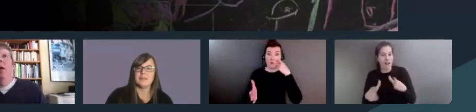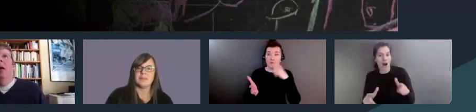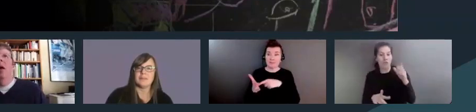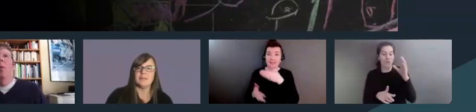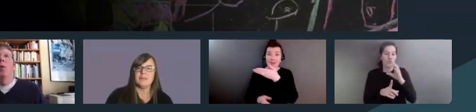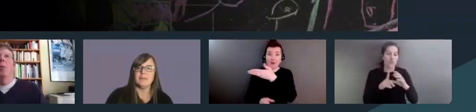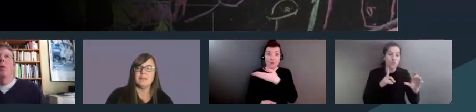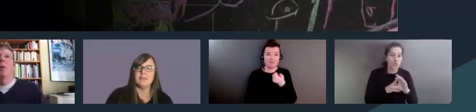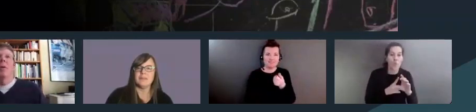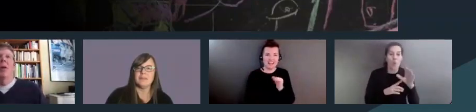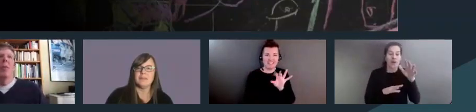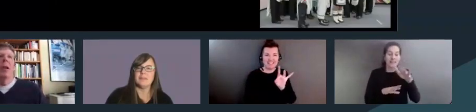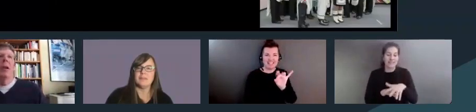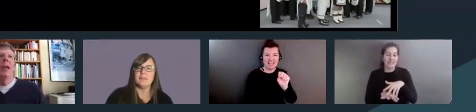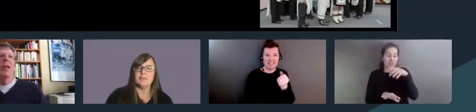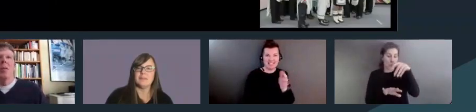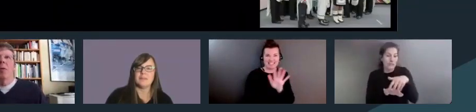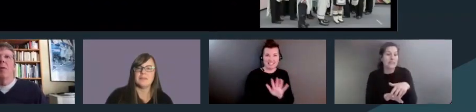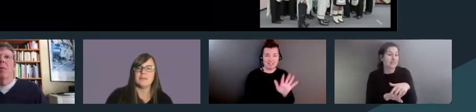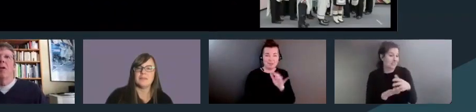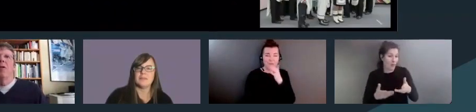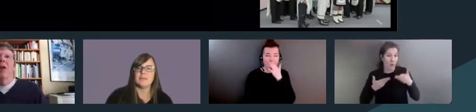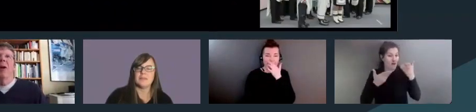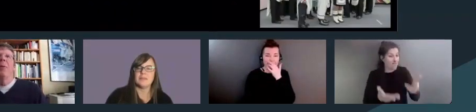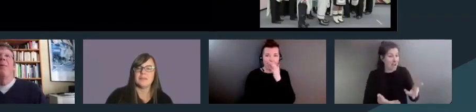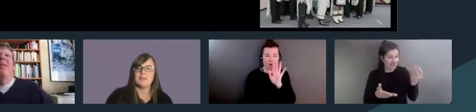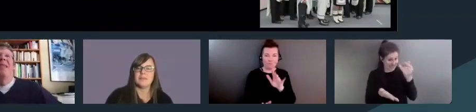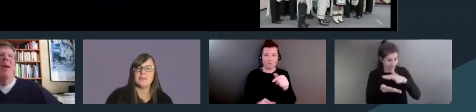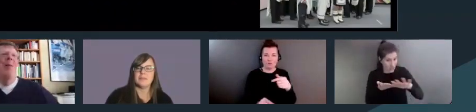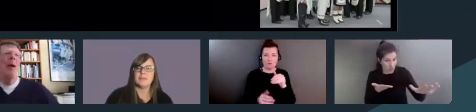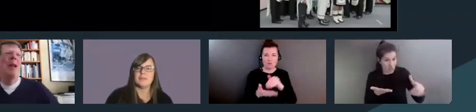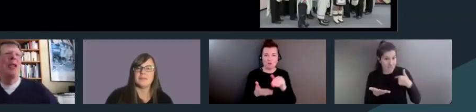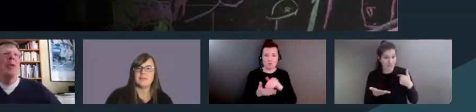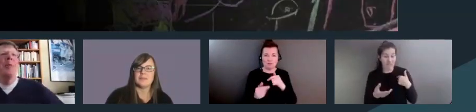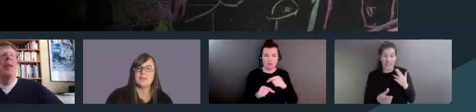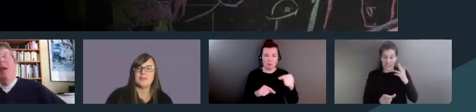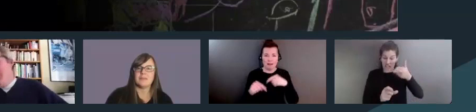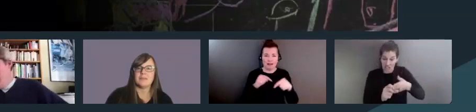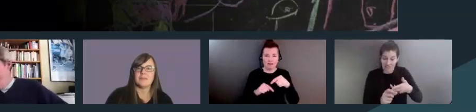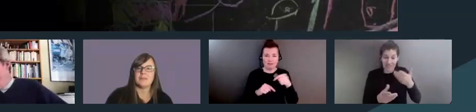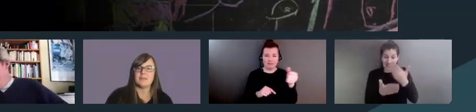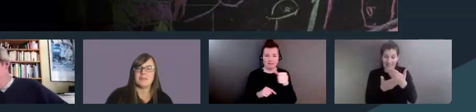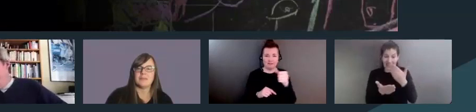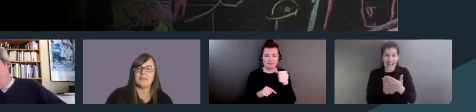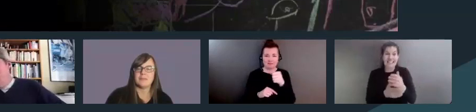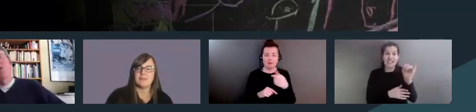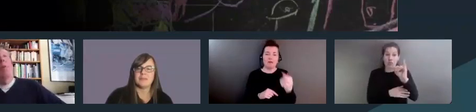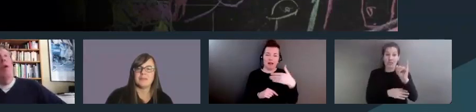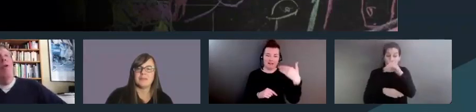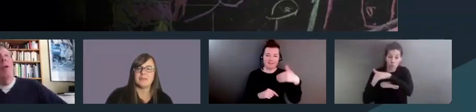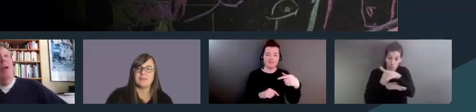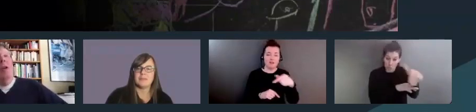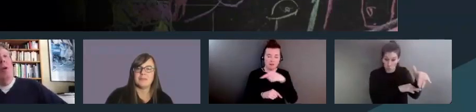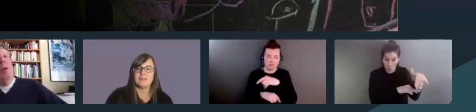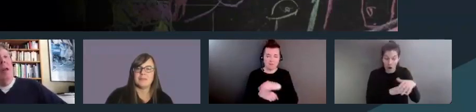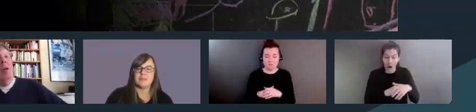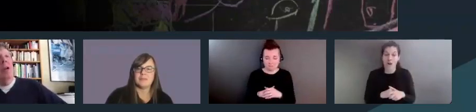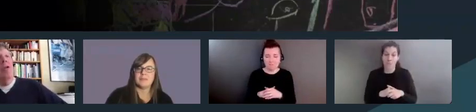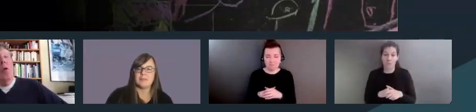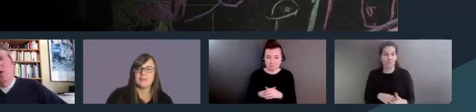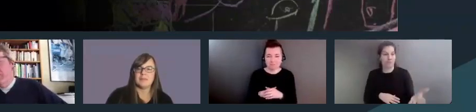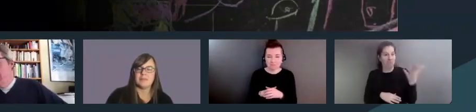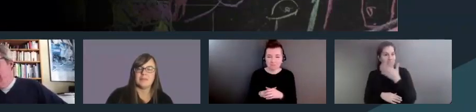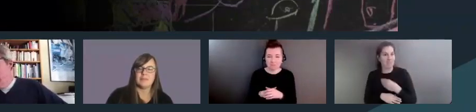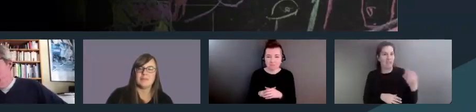for, whoops, got the right, yes, whoops, I went too far, apologies. There was support for local